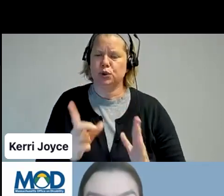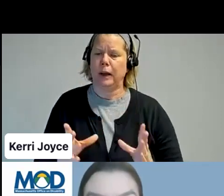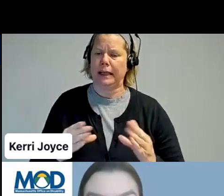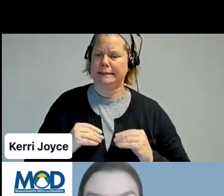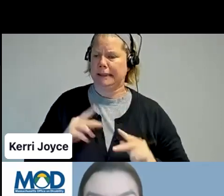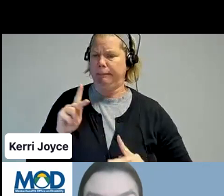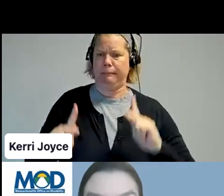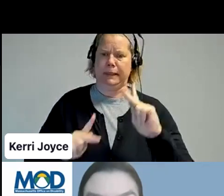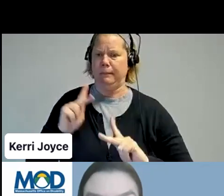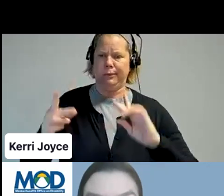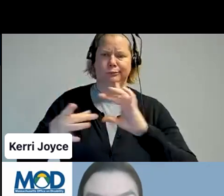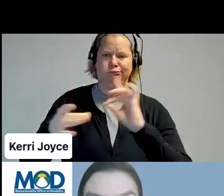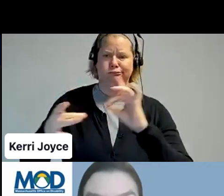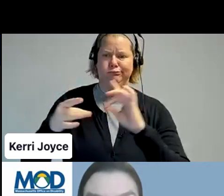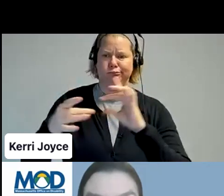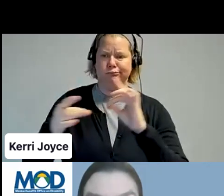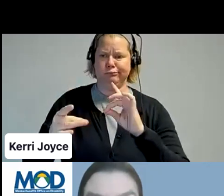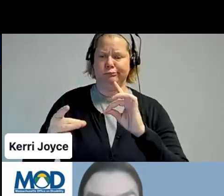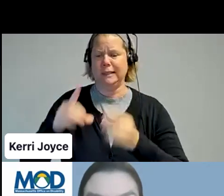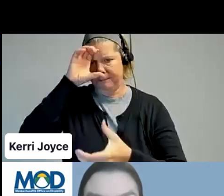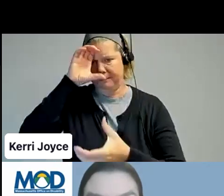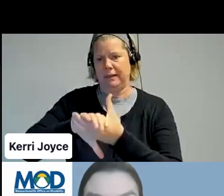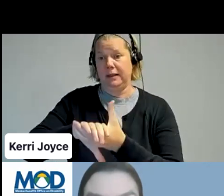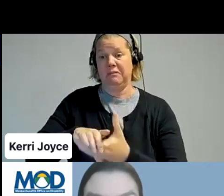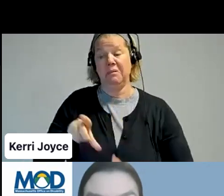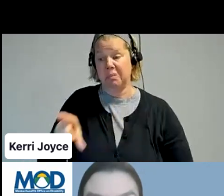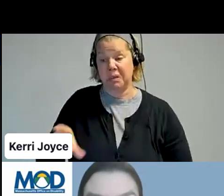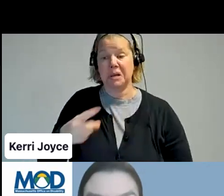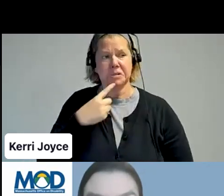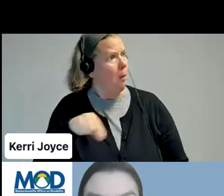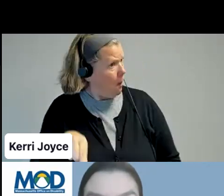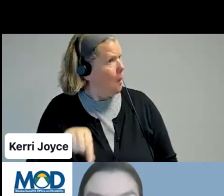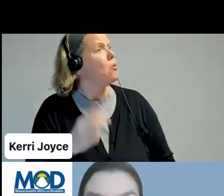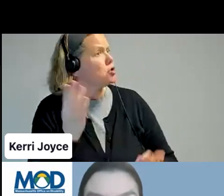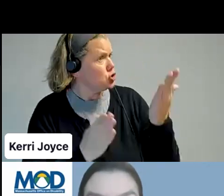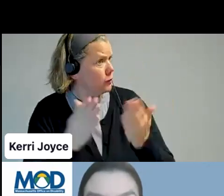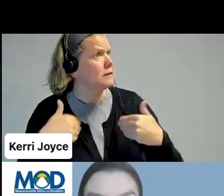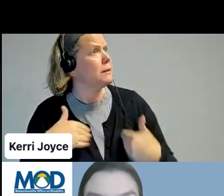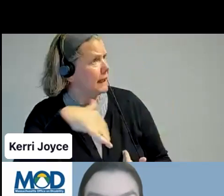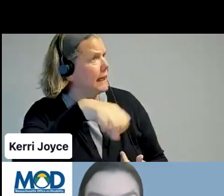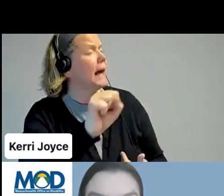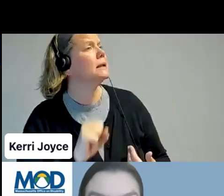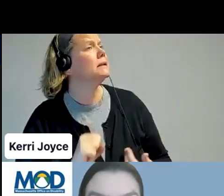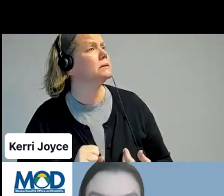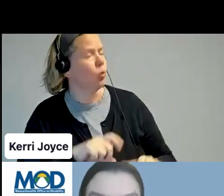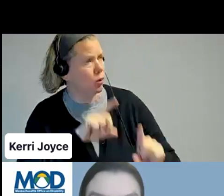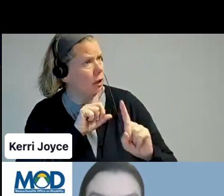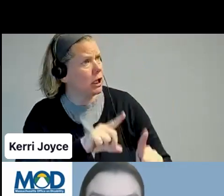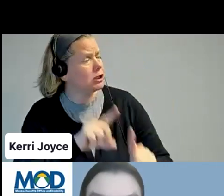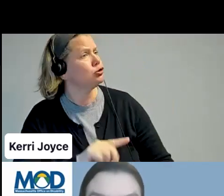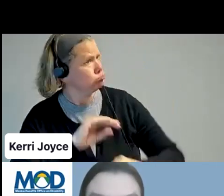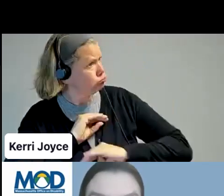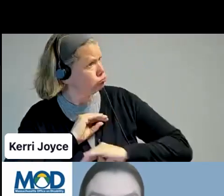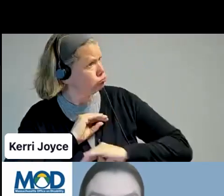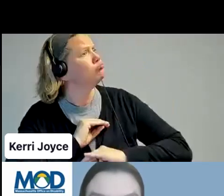word. So if they say this is a service animal, if they say give you answers that meet